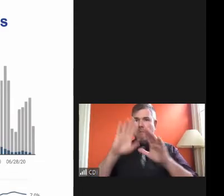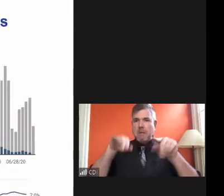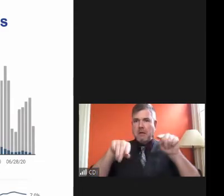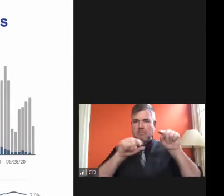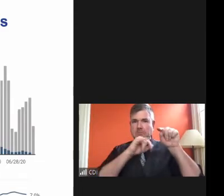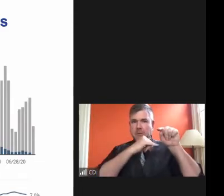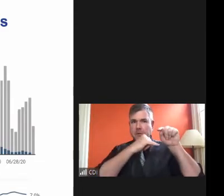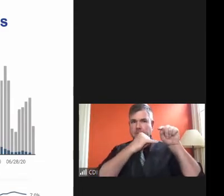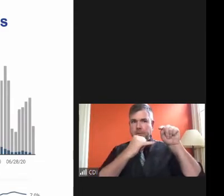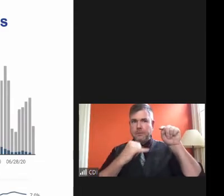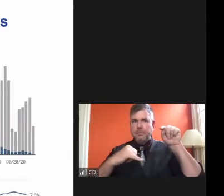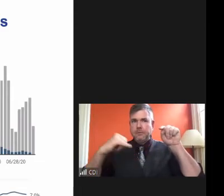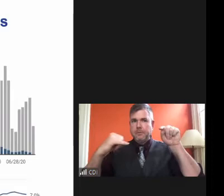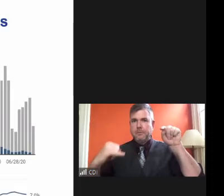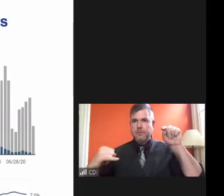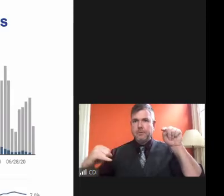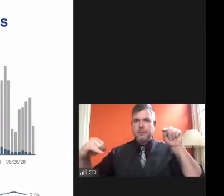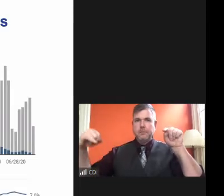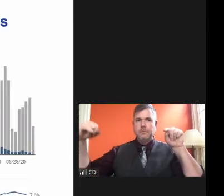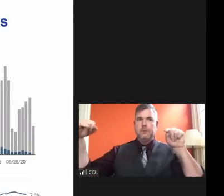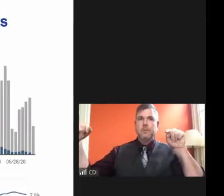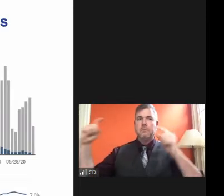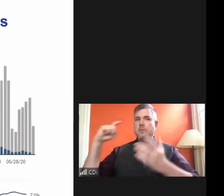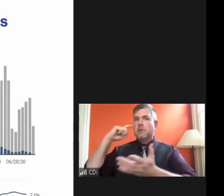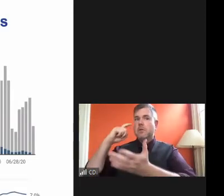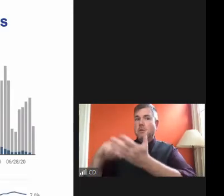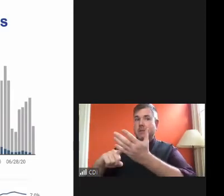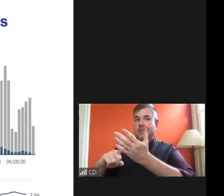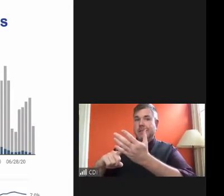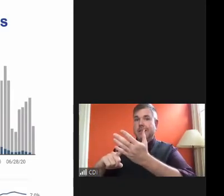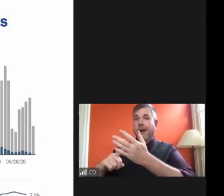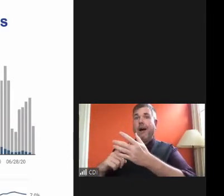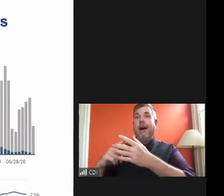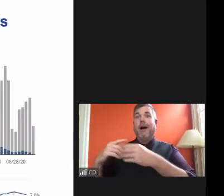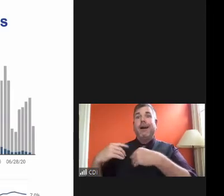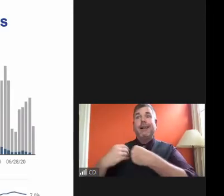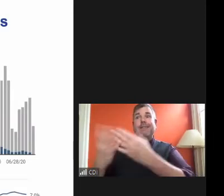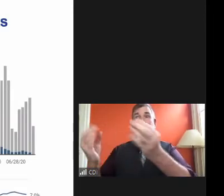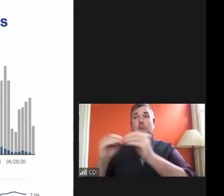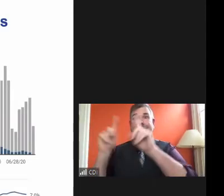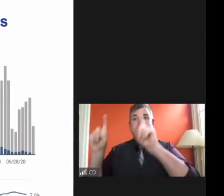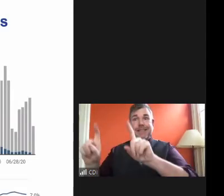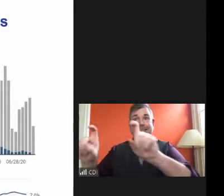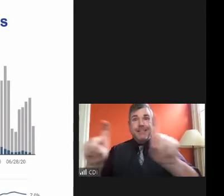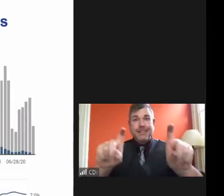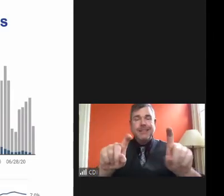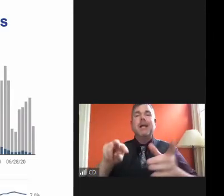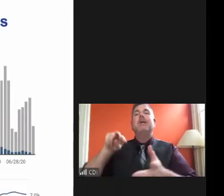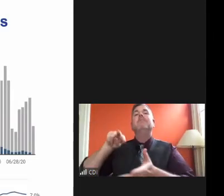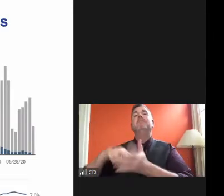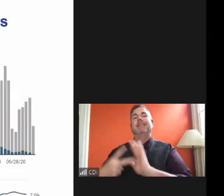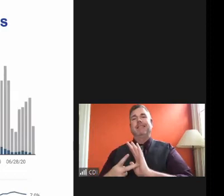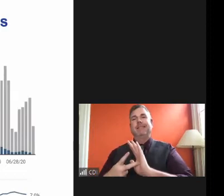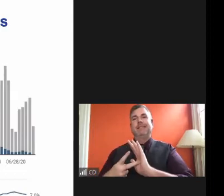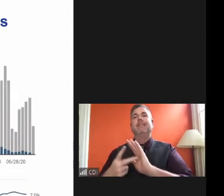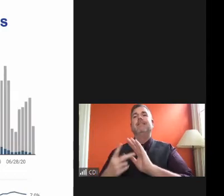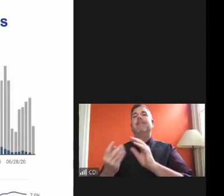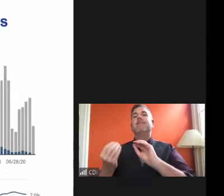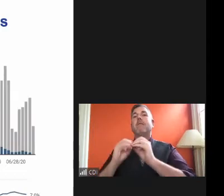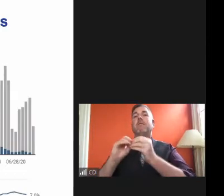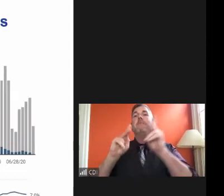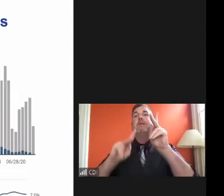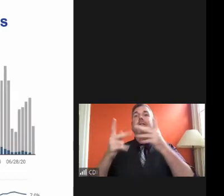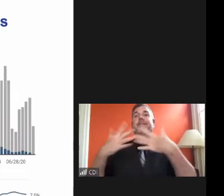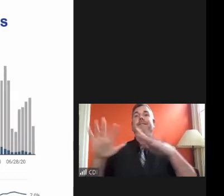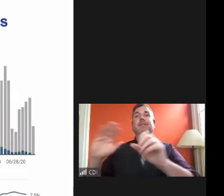that are actually positive. And that's an important reflection of actual transmission of the virus being increased, and not just, and our increases are